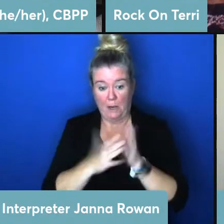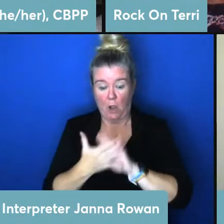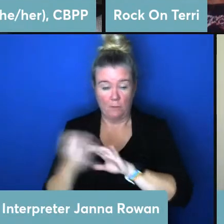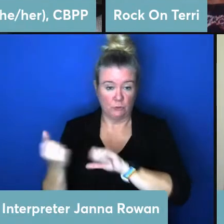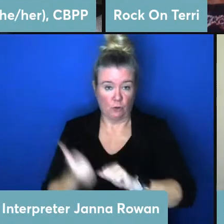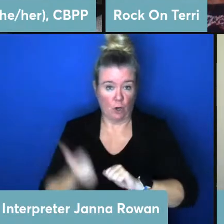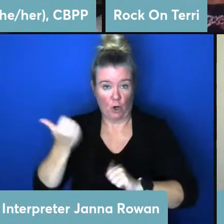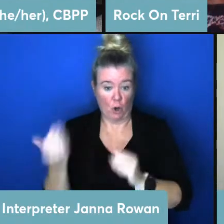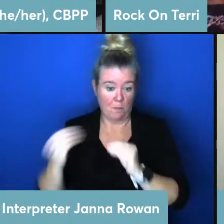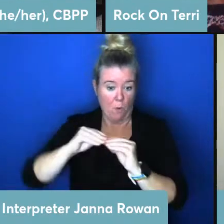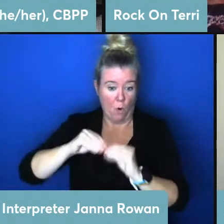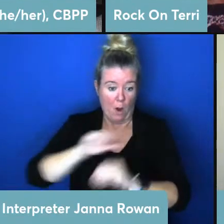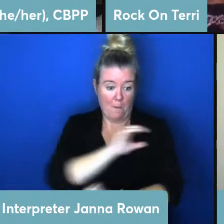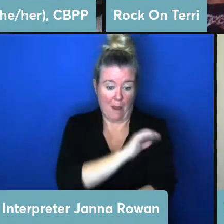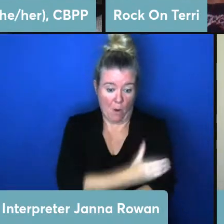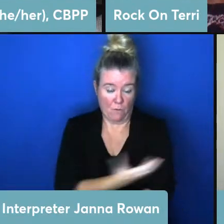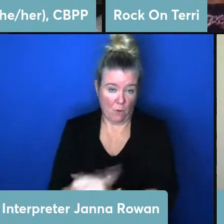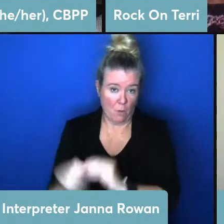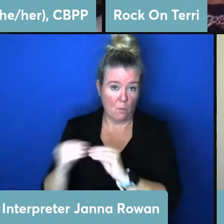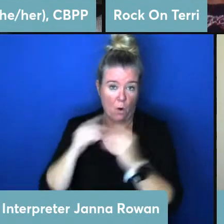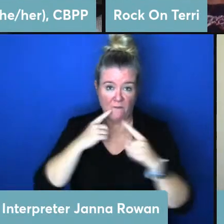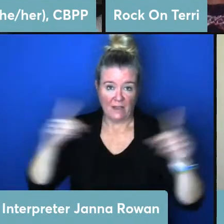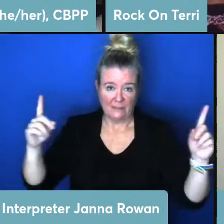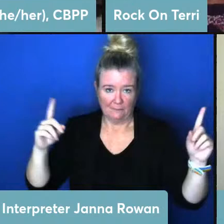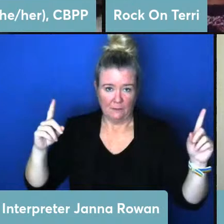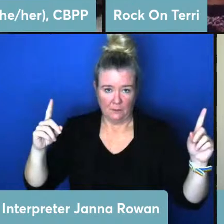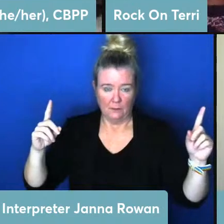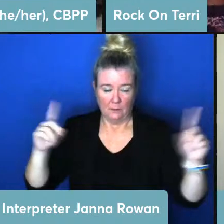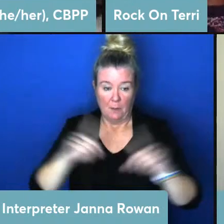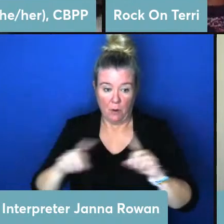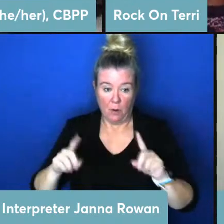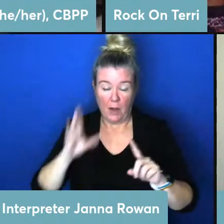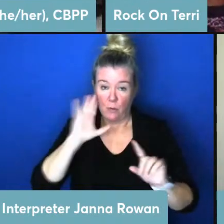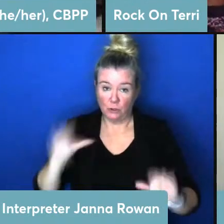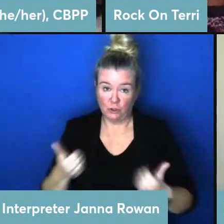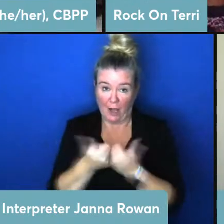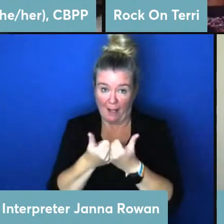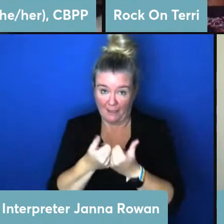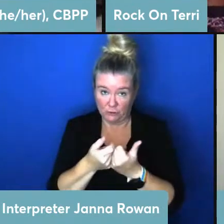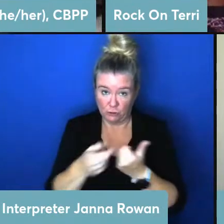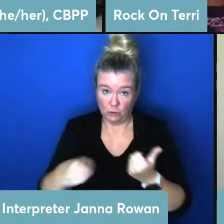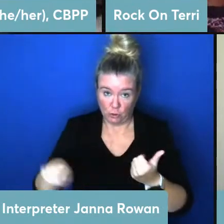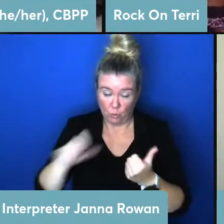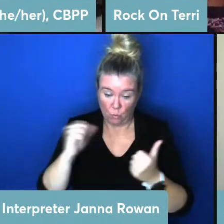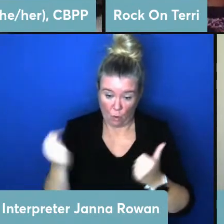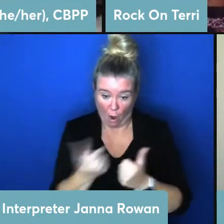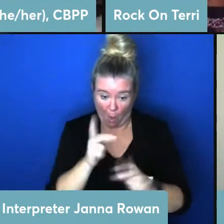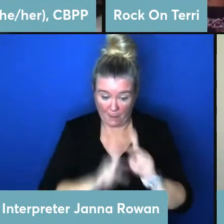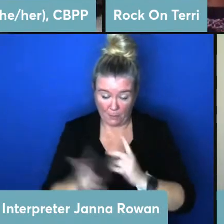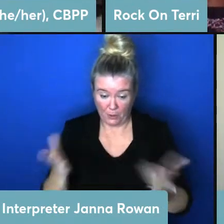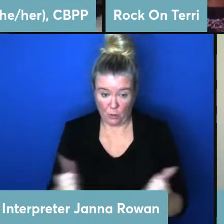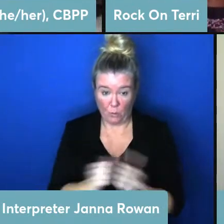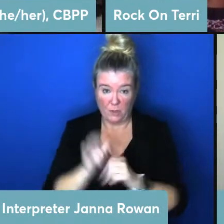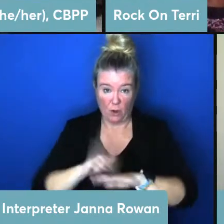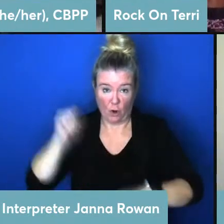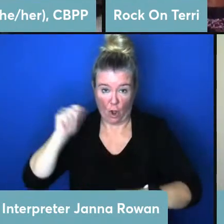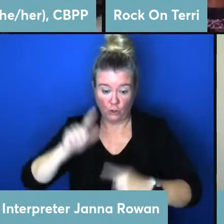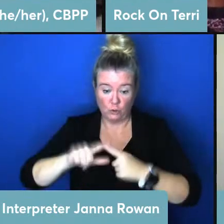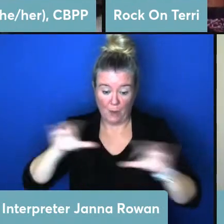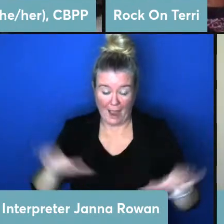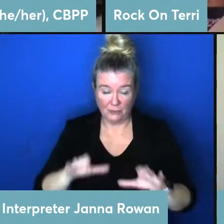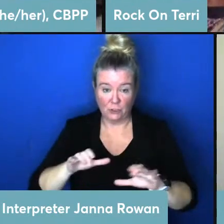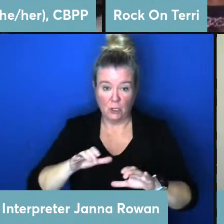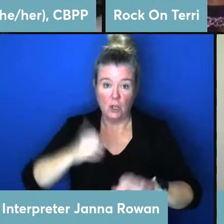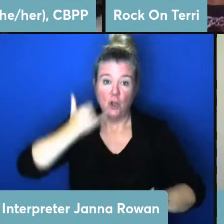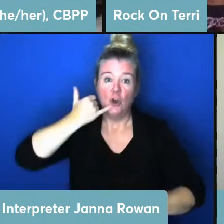stronger, more powerful, and more effective. But I'm going to challenge everybody here with a call to action. Literally,